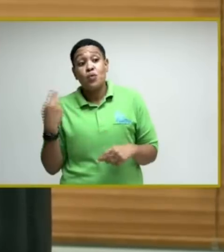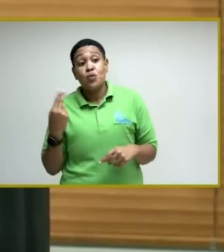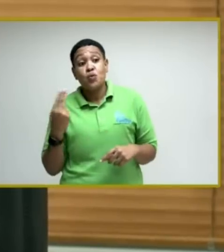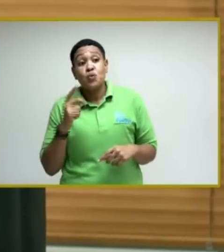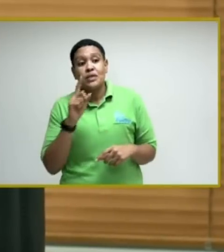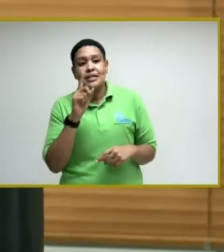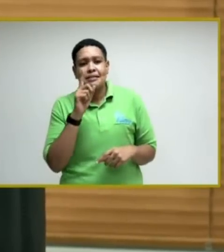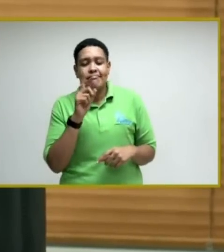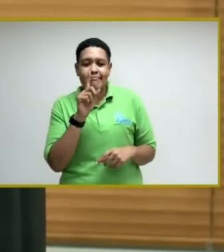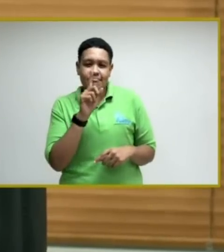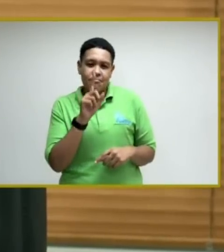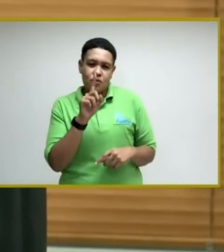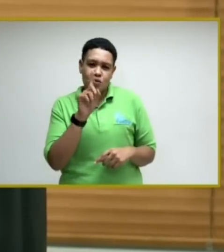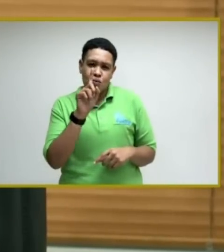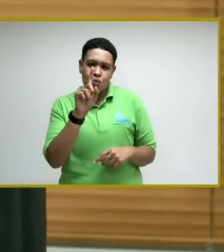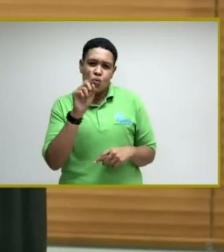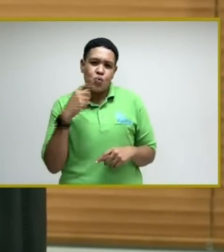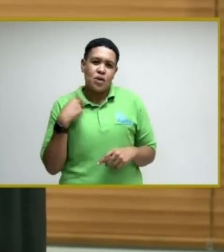have utilized